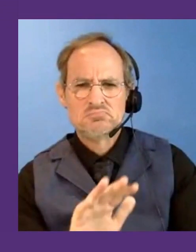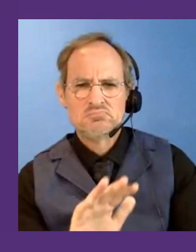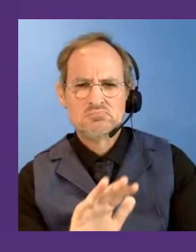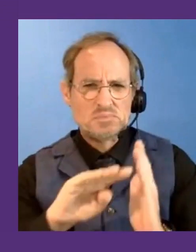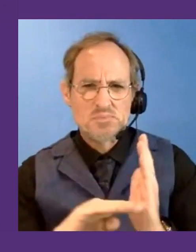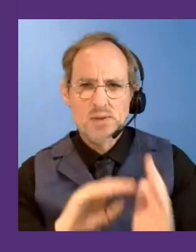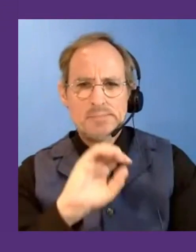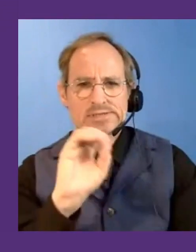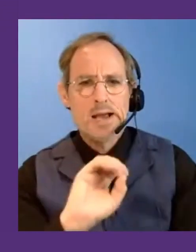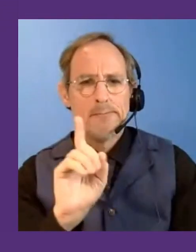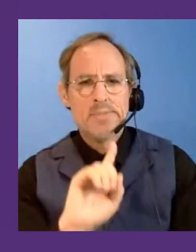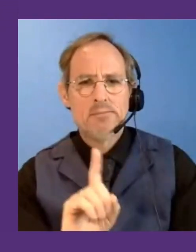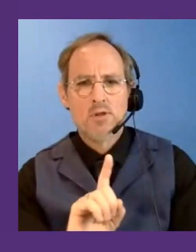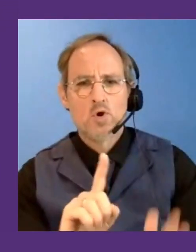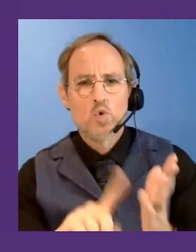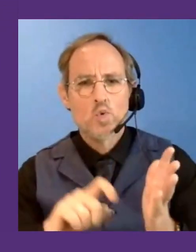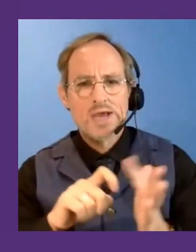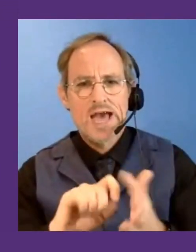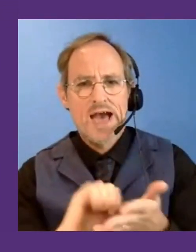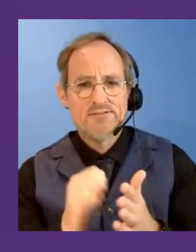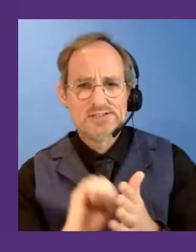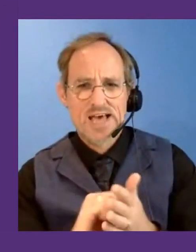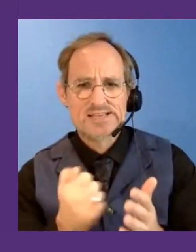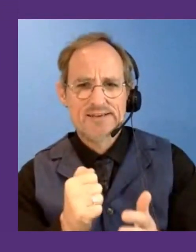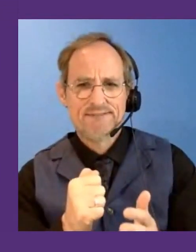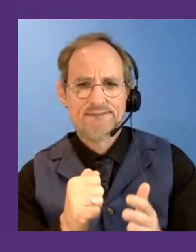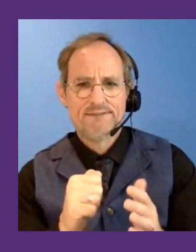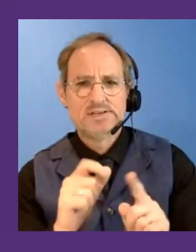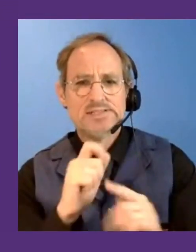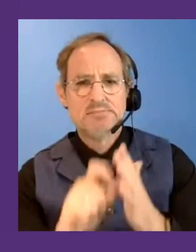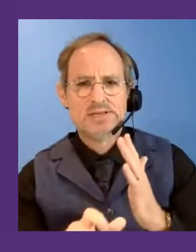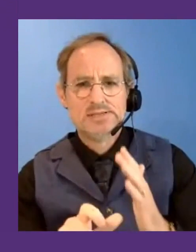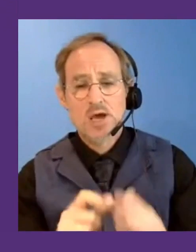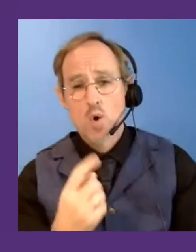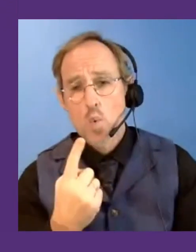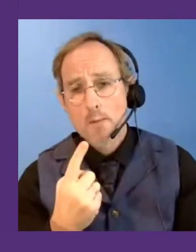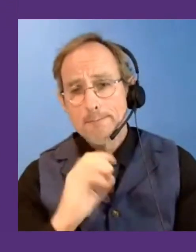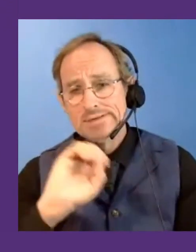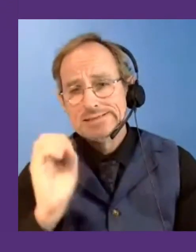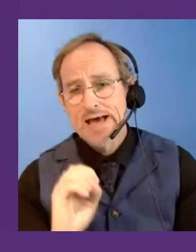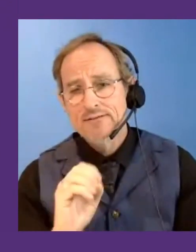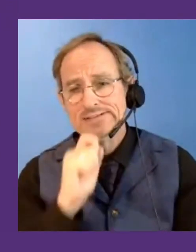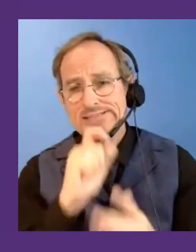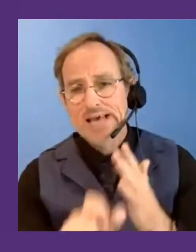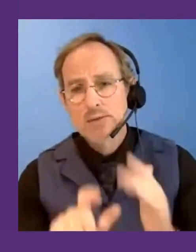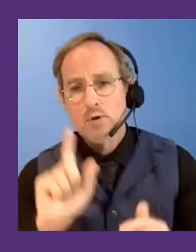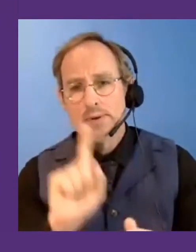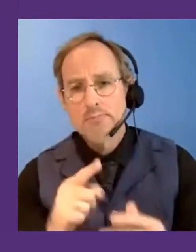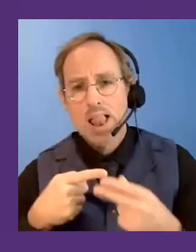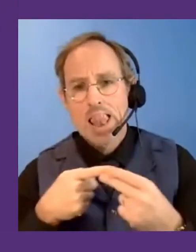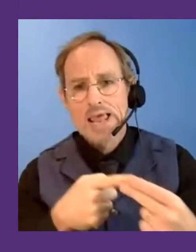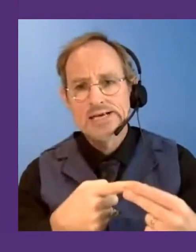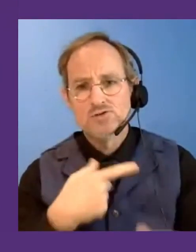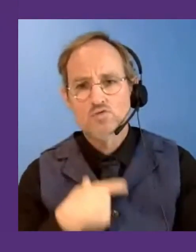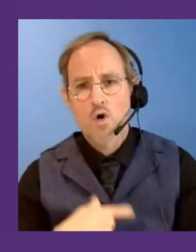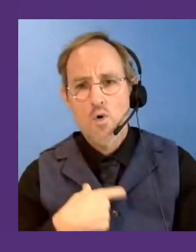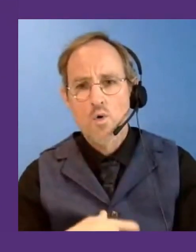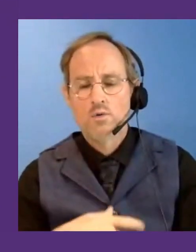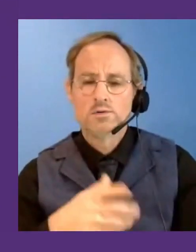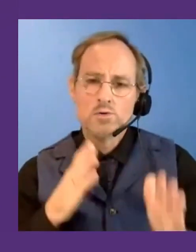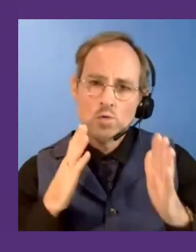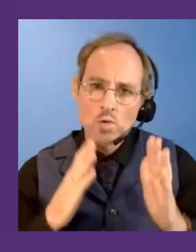feature a person with a disability, and only 1% have disabled people in a lead role. So you've got to run the data, set